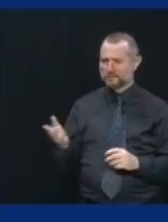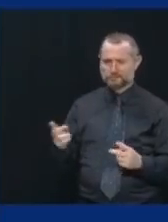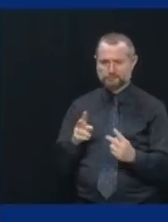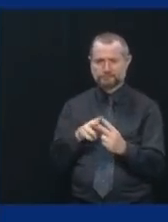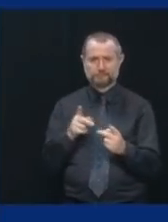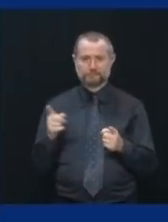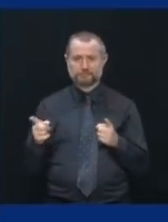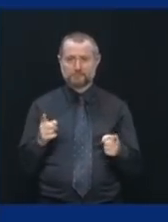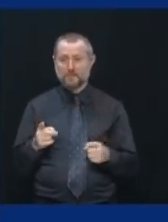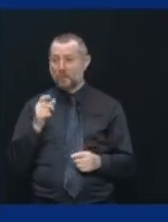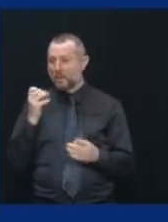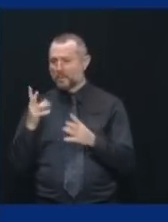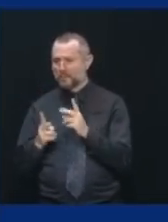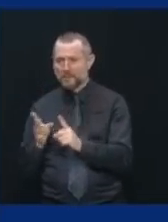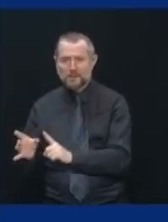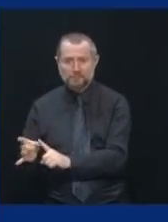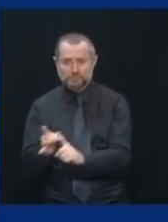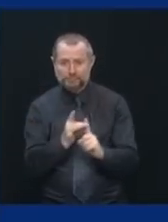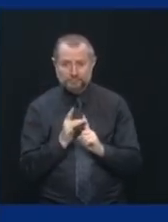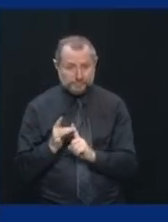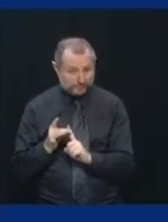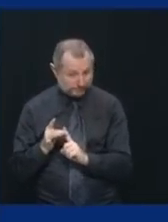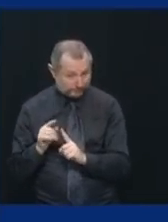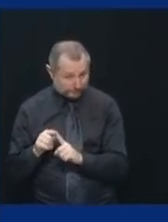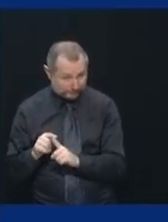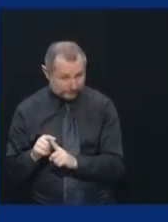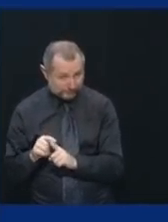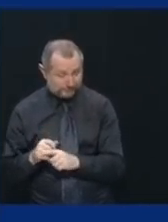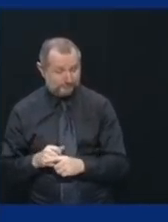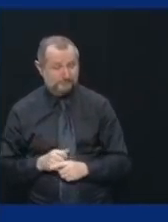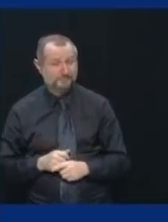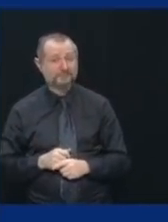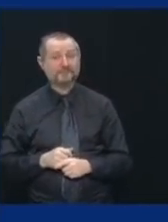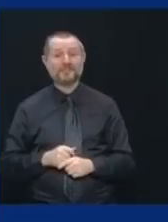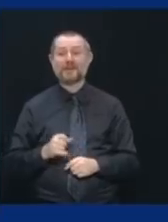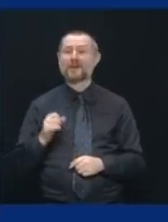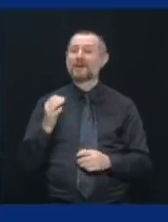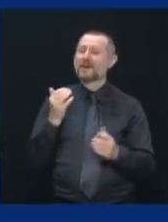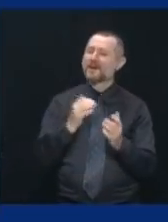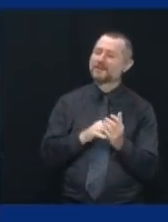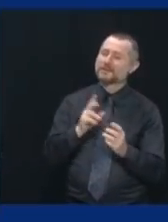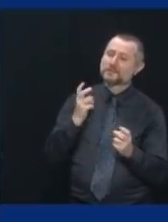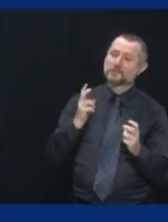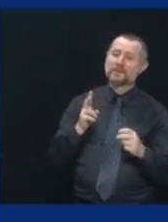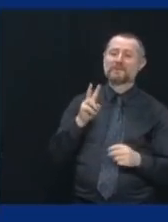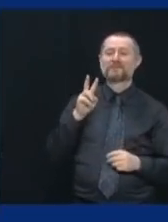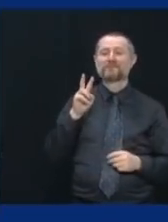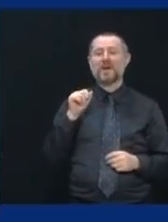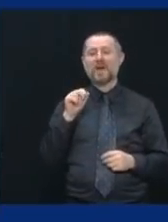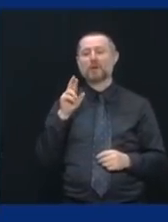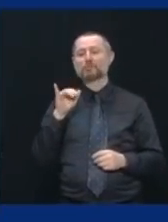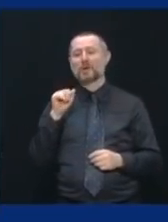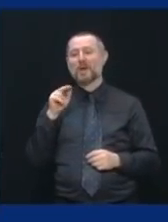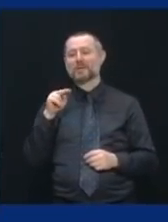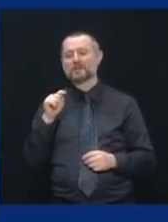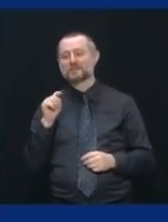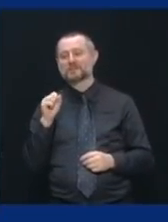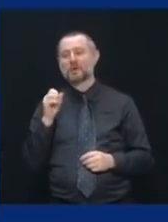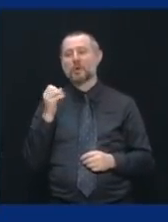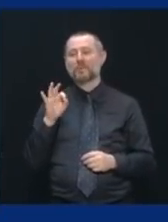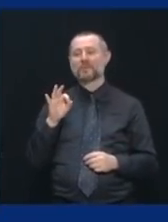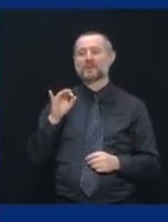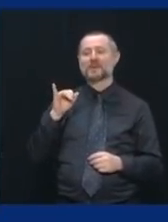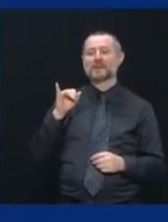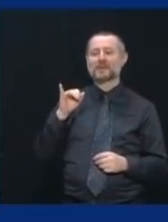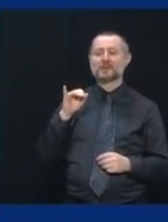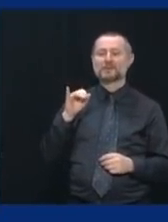virus, by the way, variants of interest of the virus, hospitalization rate of the virus,